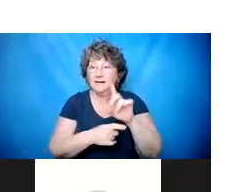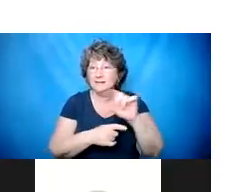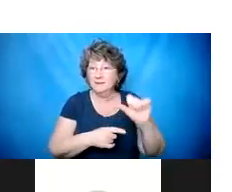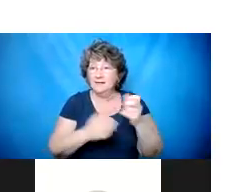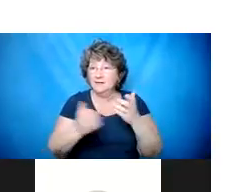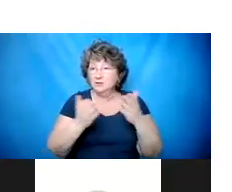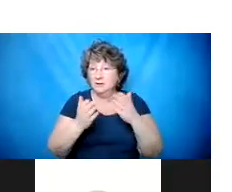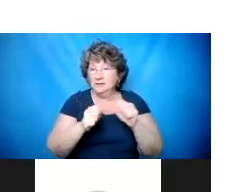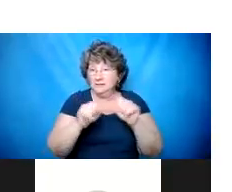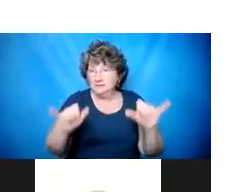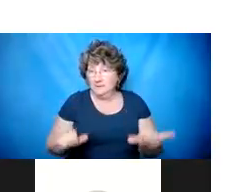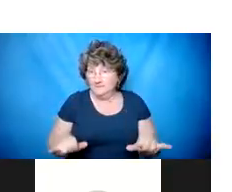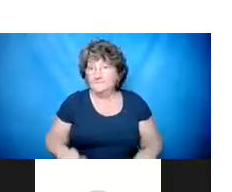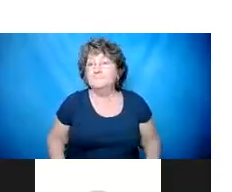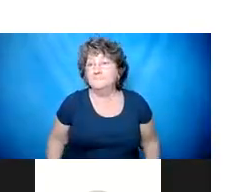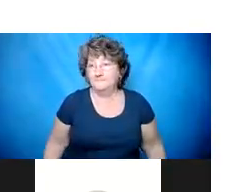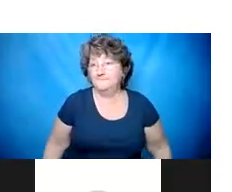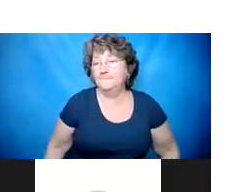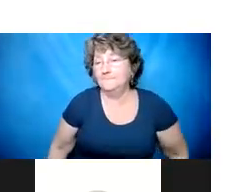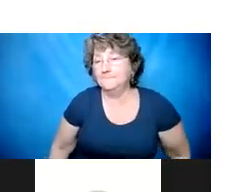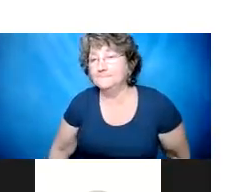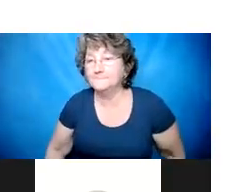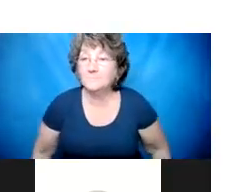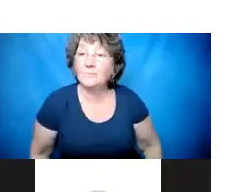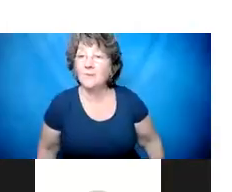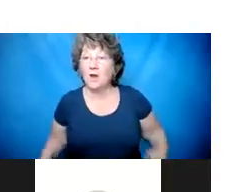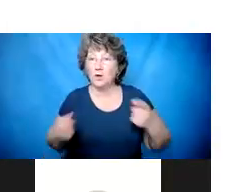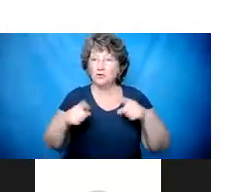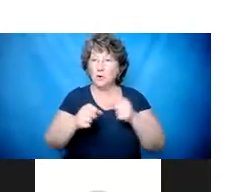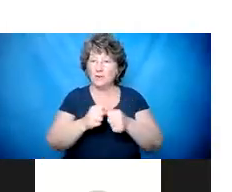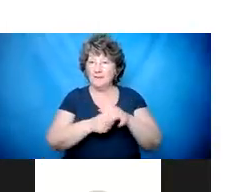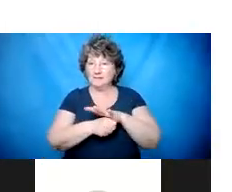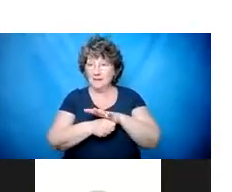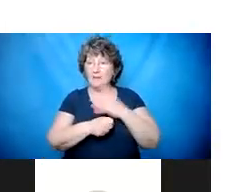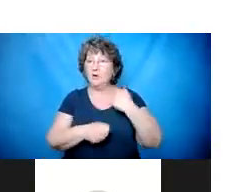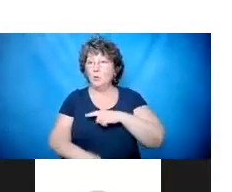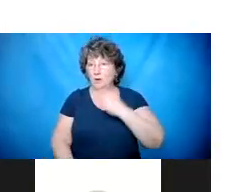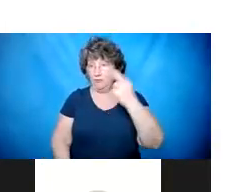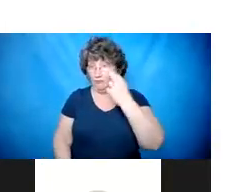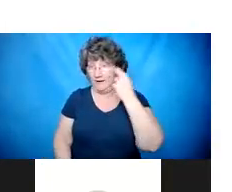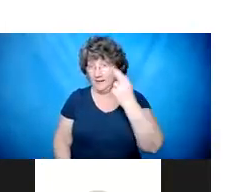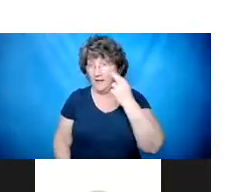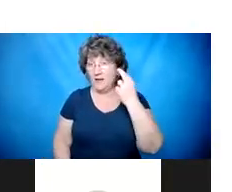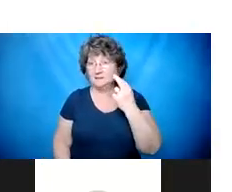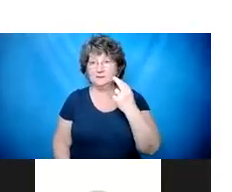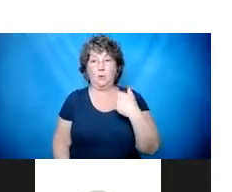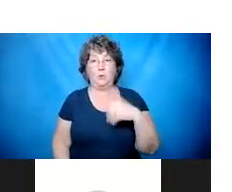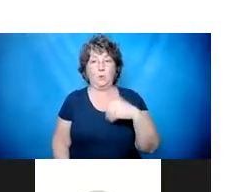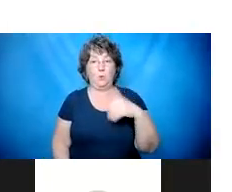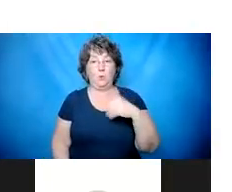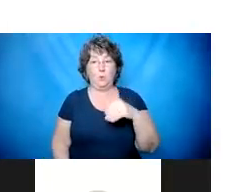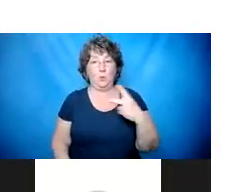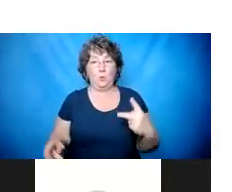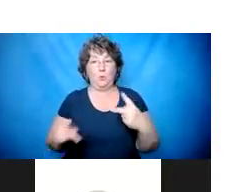other service systems. It was during the pandemic that we realized that the digital divide was much worse. We had to determine